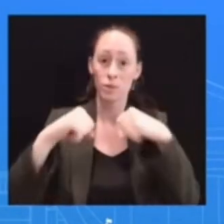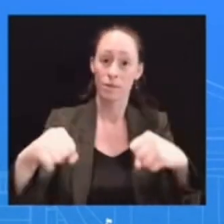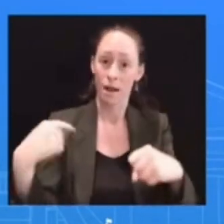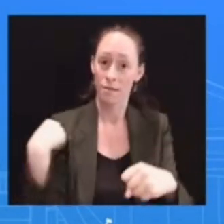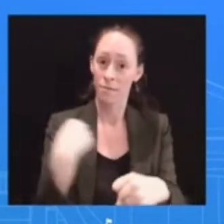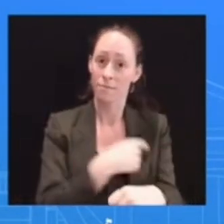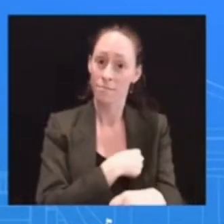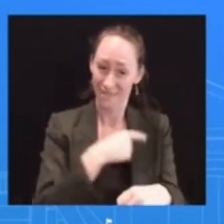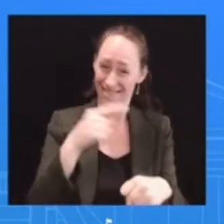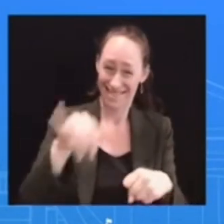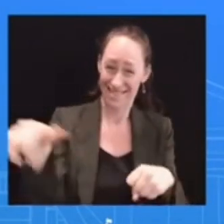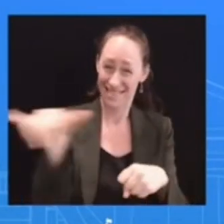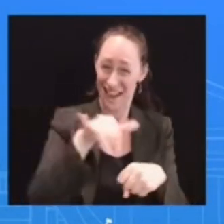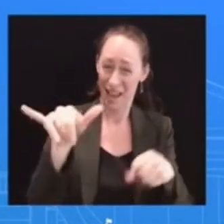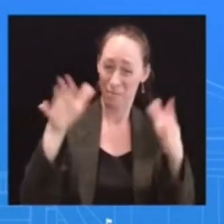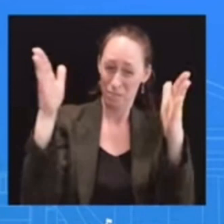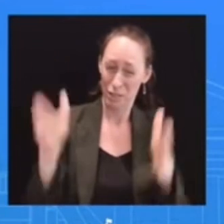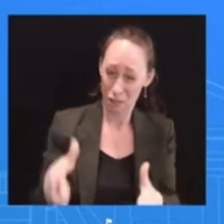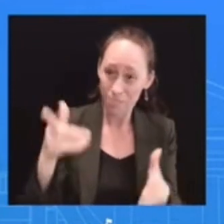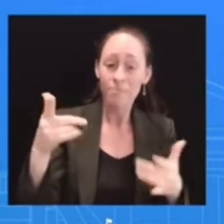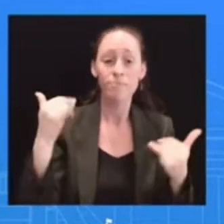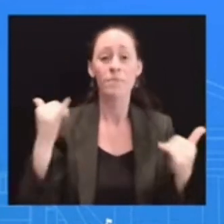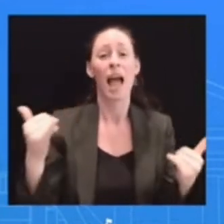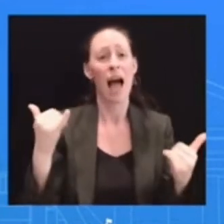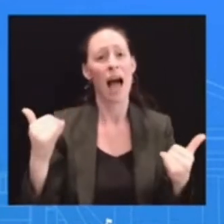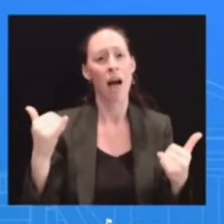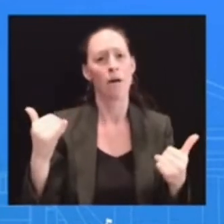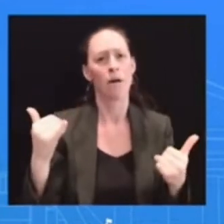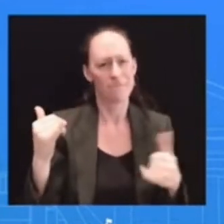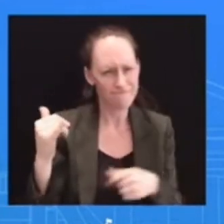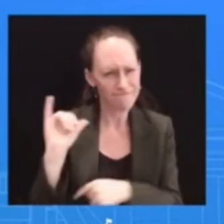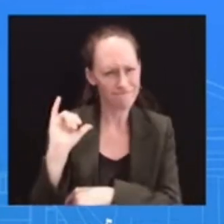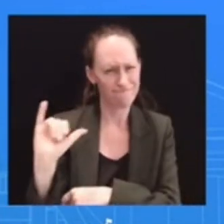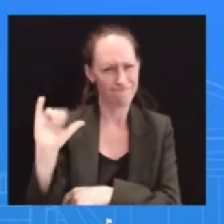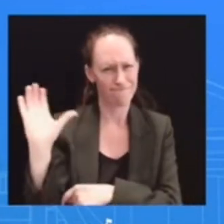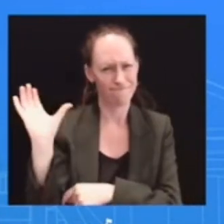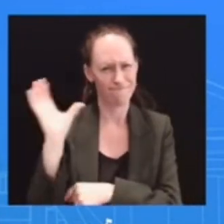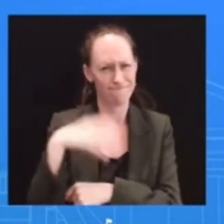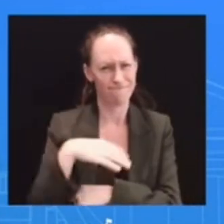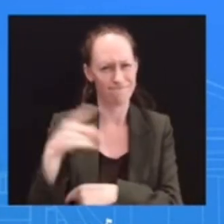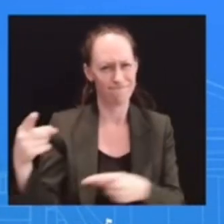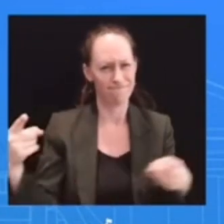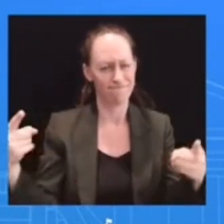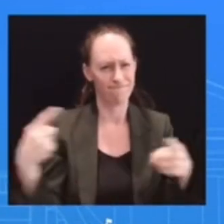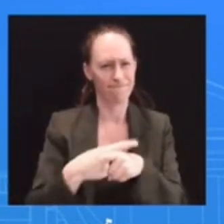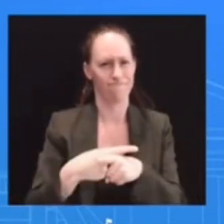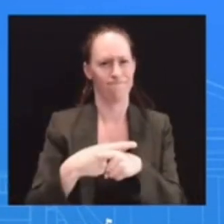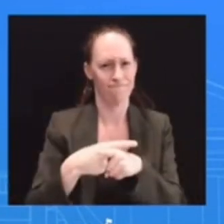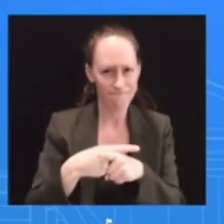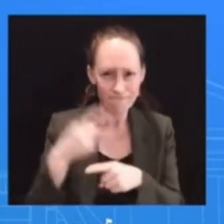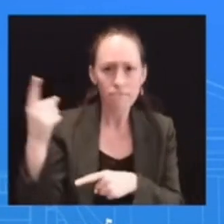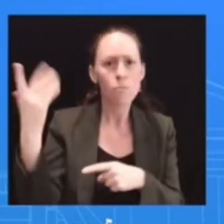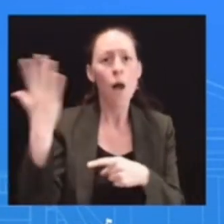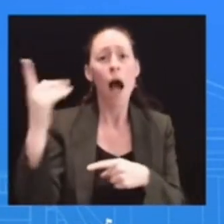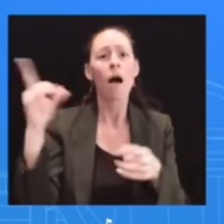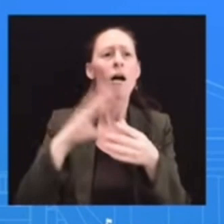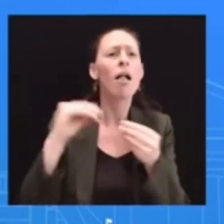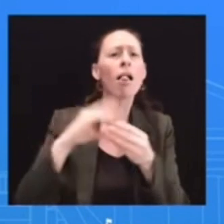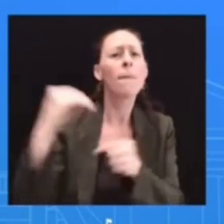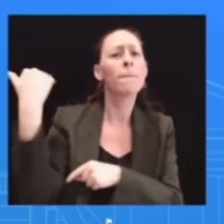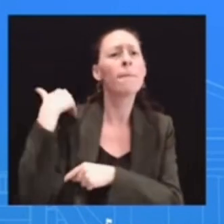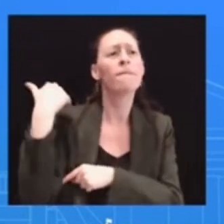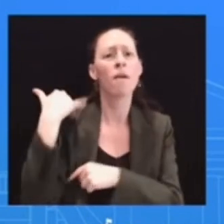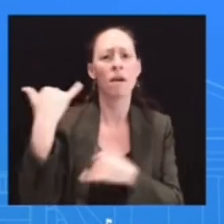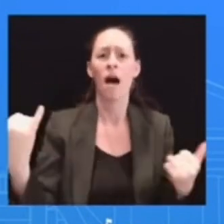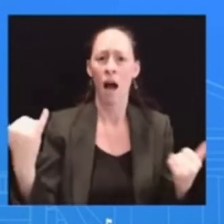seems to have forgotten them, and that person, as you all know because you've all covered this very closely, is Tommy Tuberville. So right now, Senator